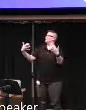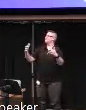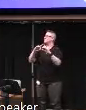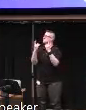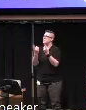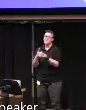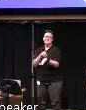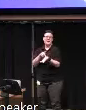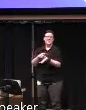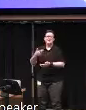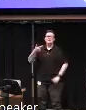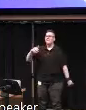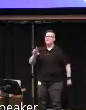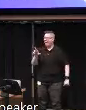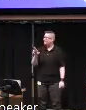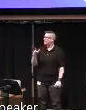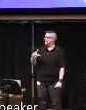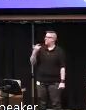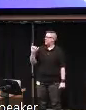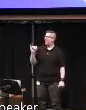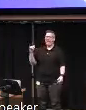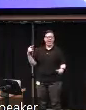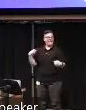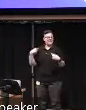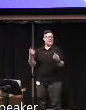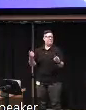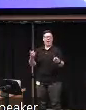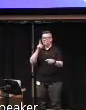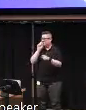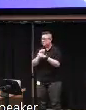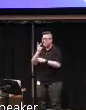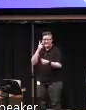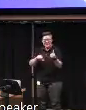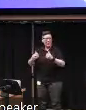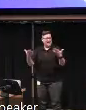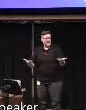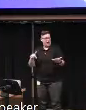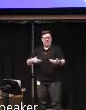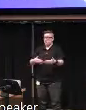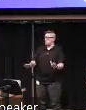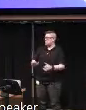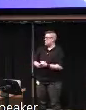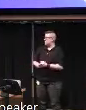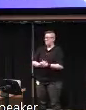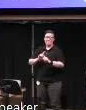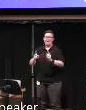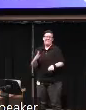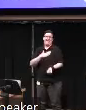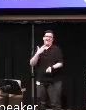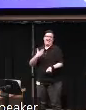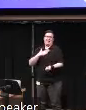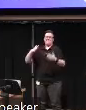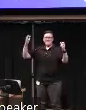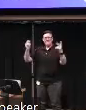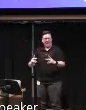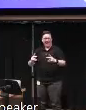Department of Psychiatry Grand Rounds. Feels like it's been a minute since we've seen each other in this venue, but we are very, very glad to be back,